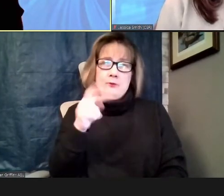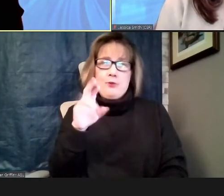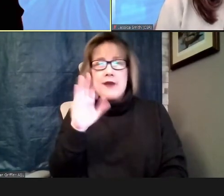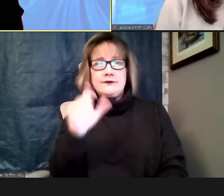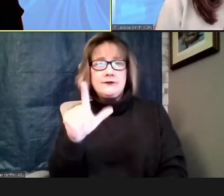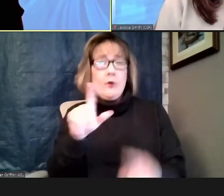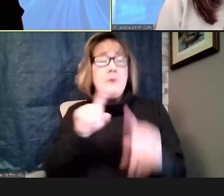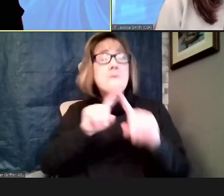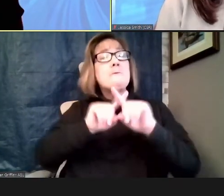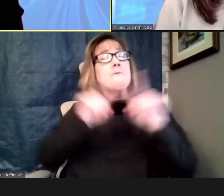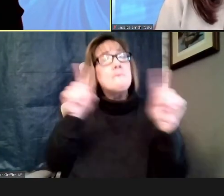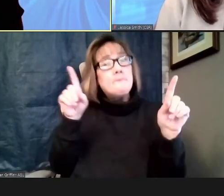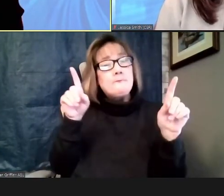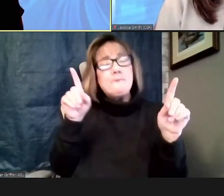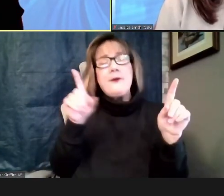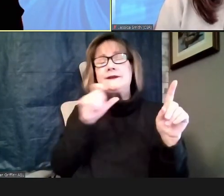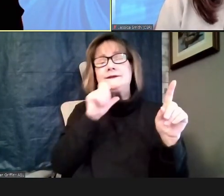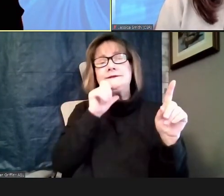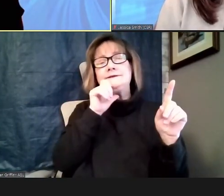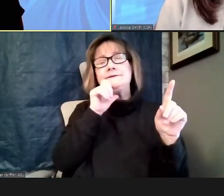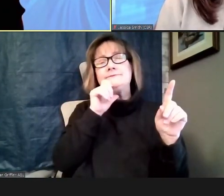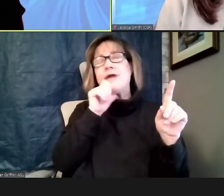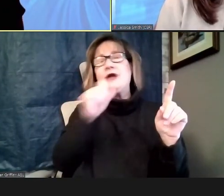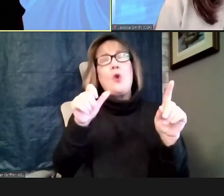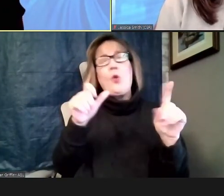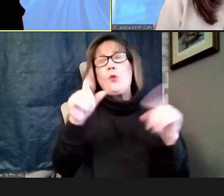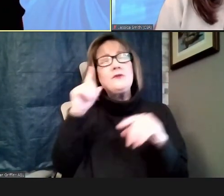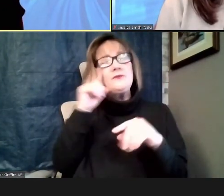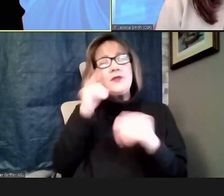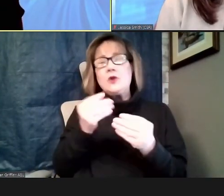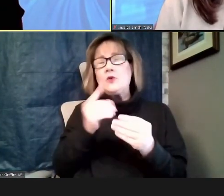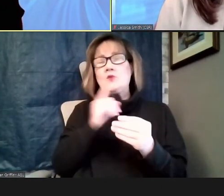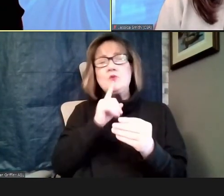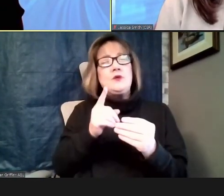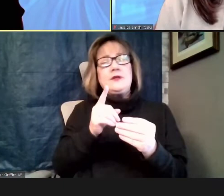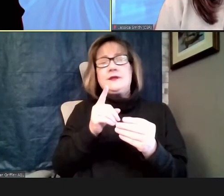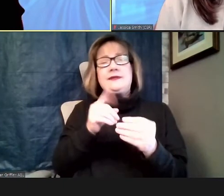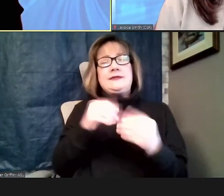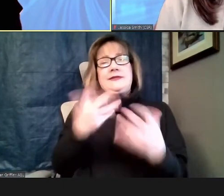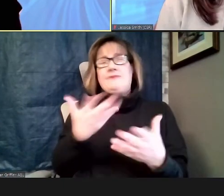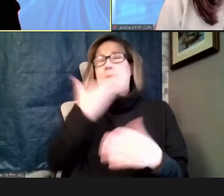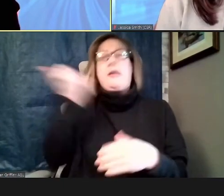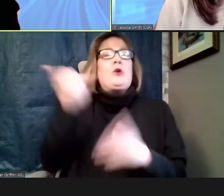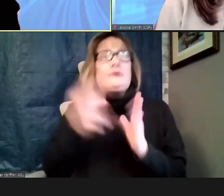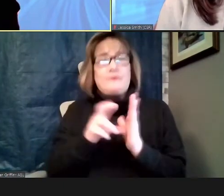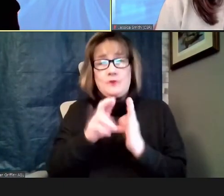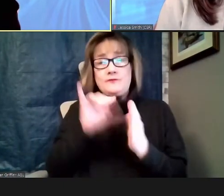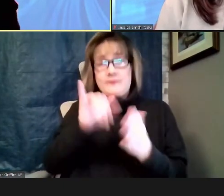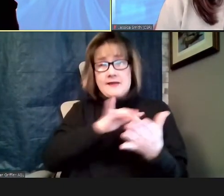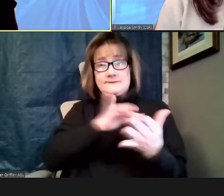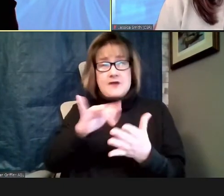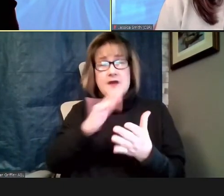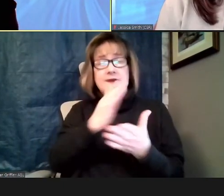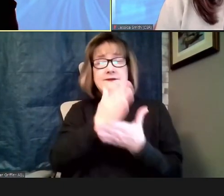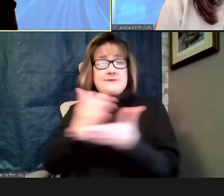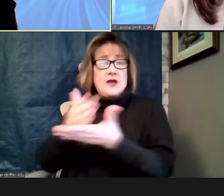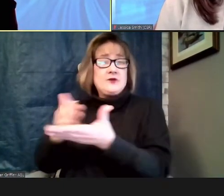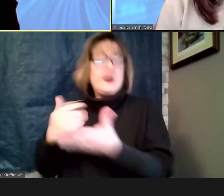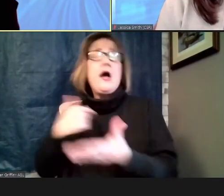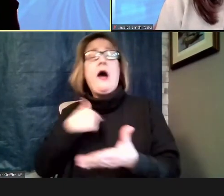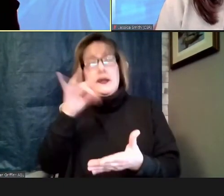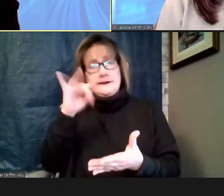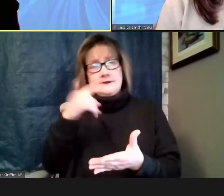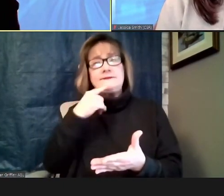um, doesn't really, I don't think, resolve in a better review. So the study sections, although I did say that